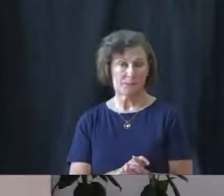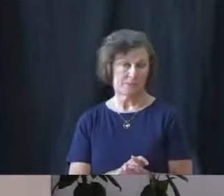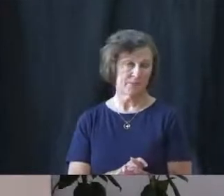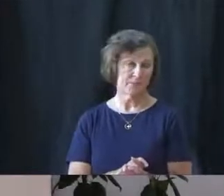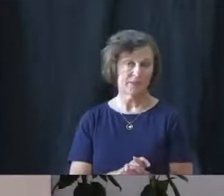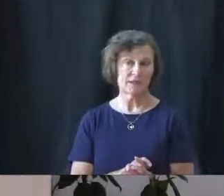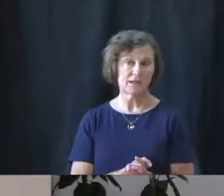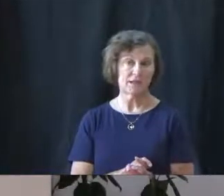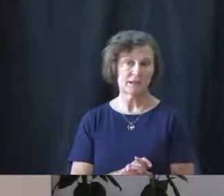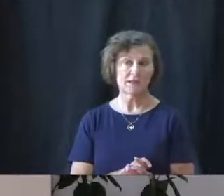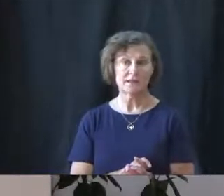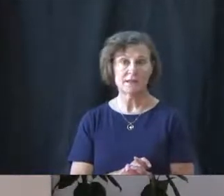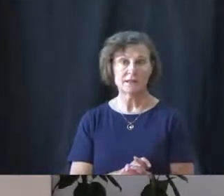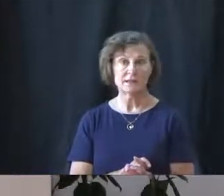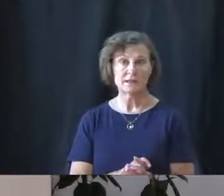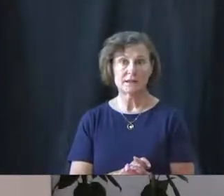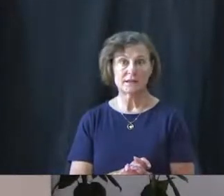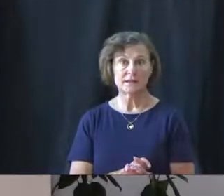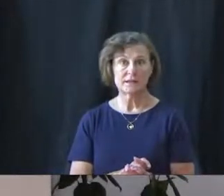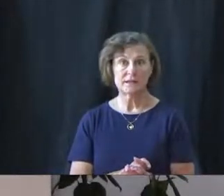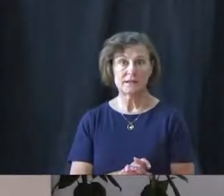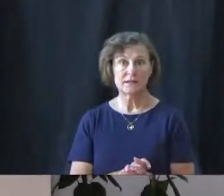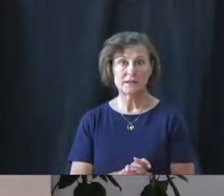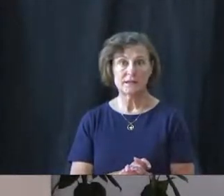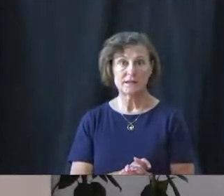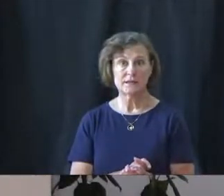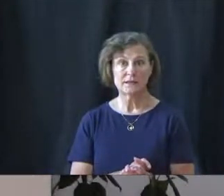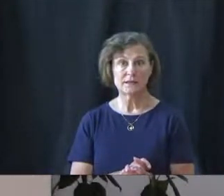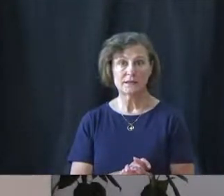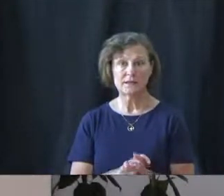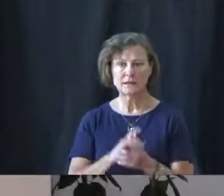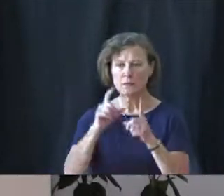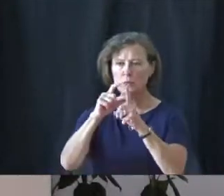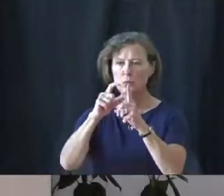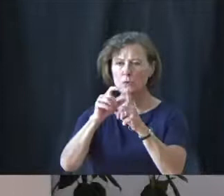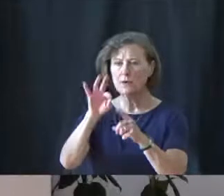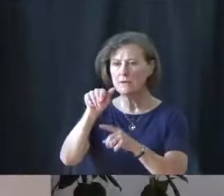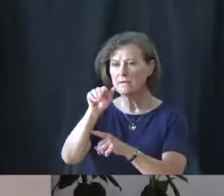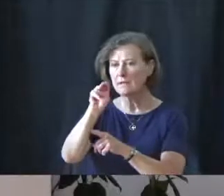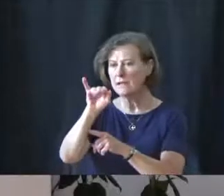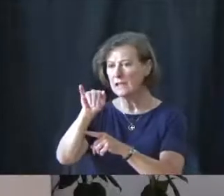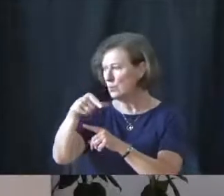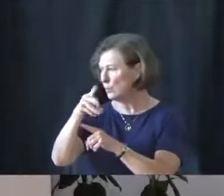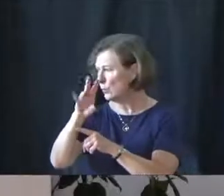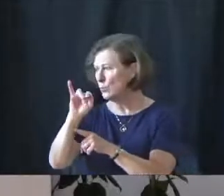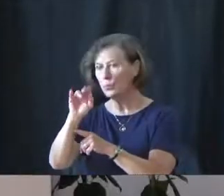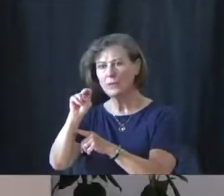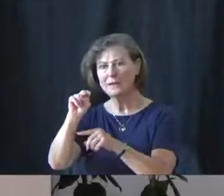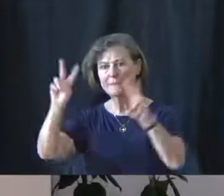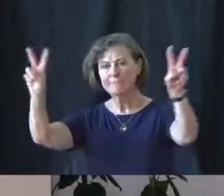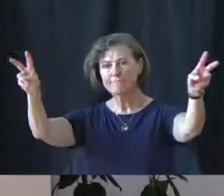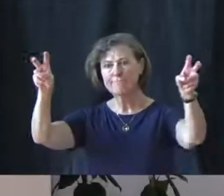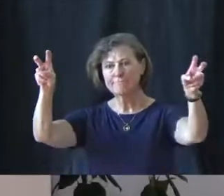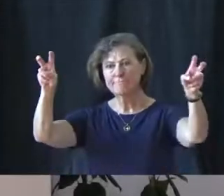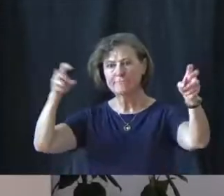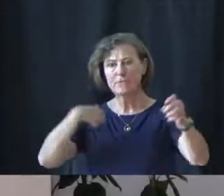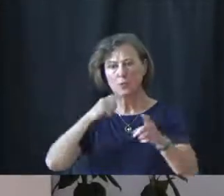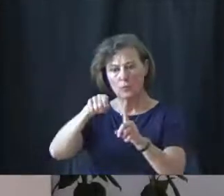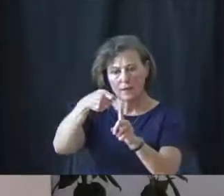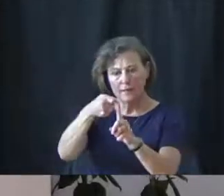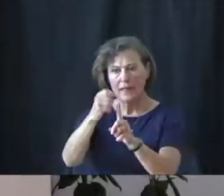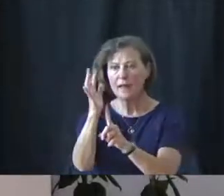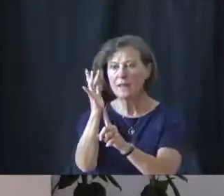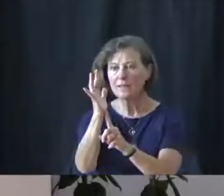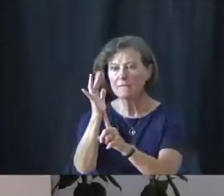In the words of Amy Webb, We light these flames for